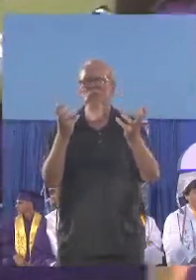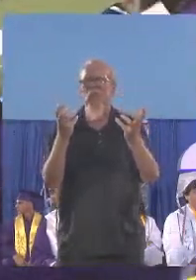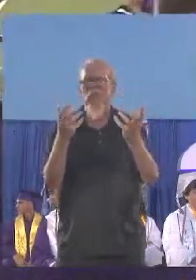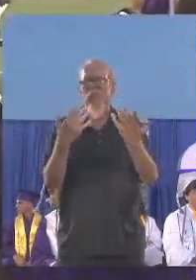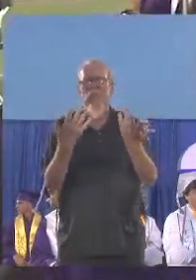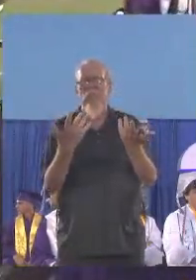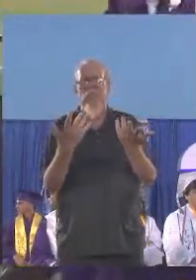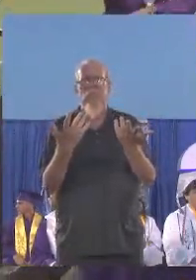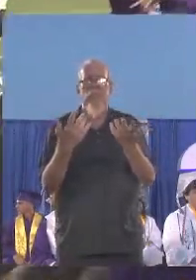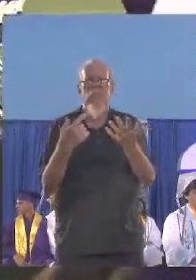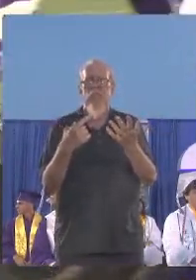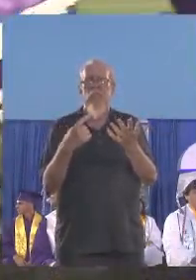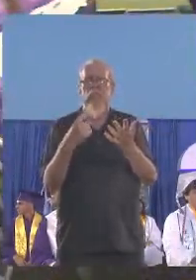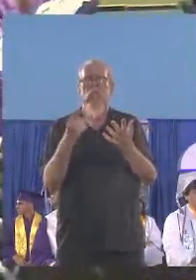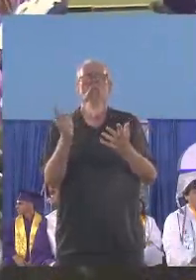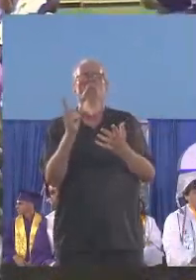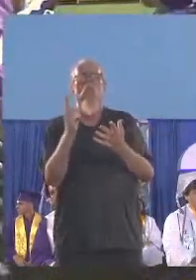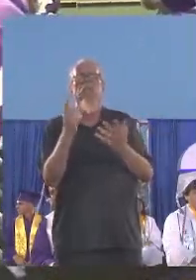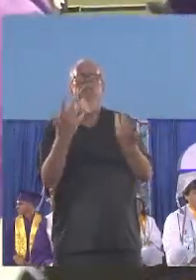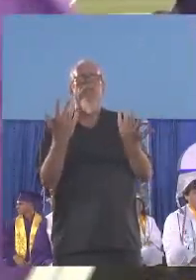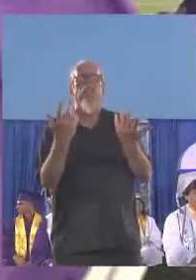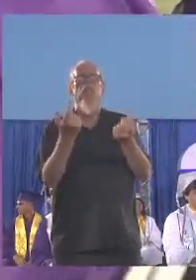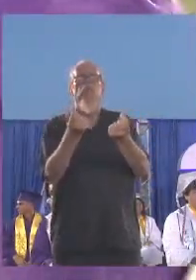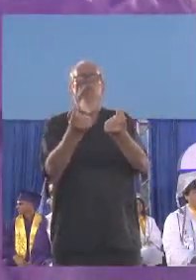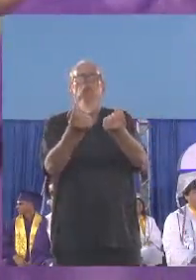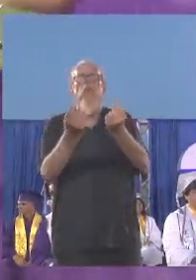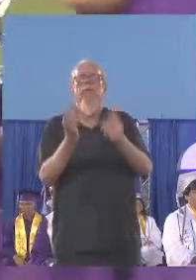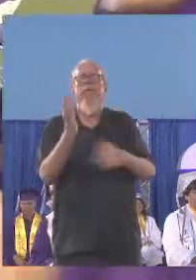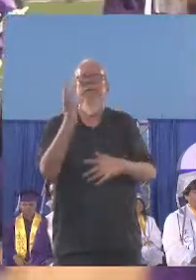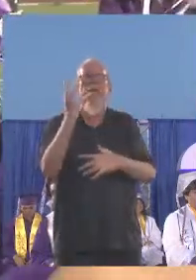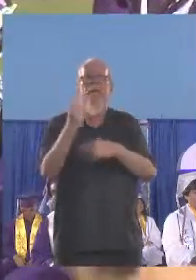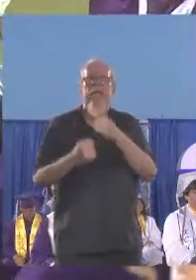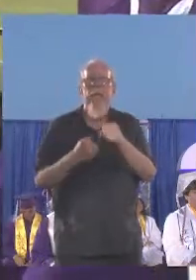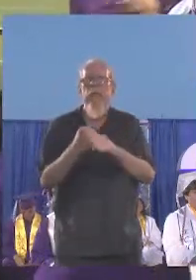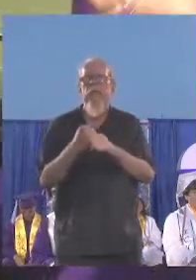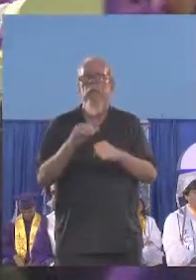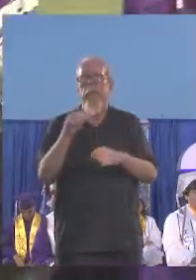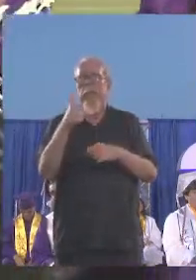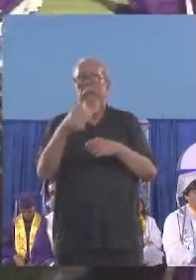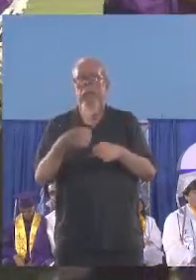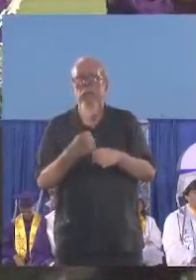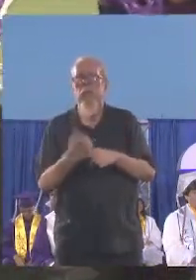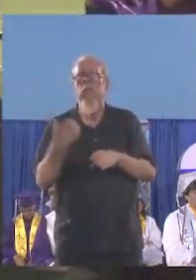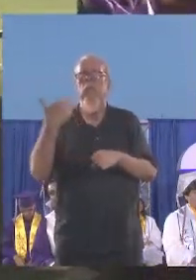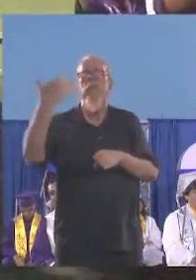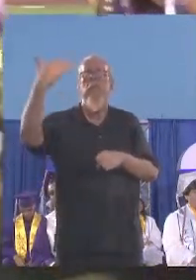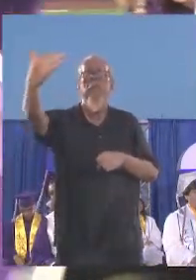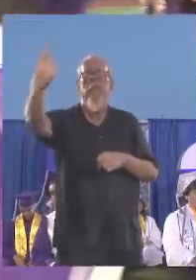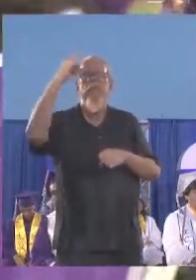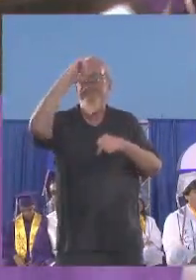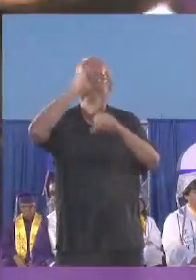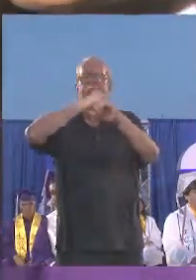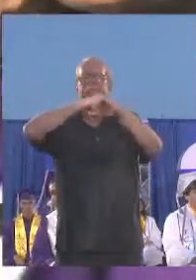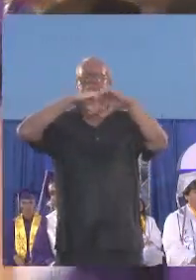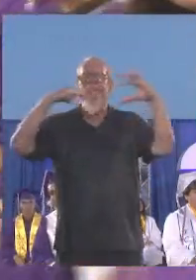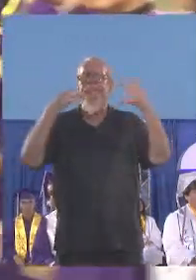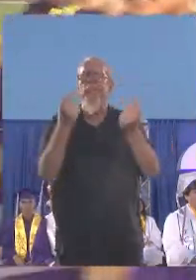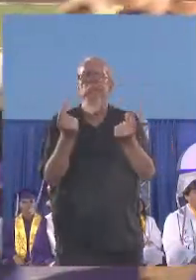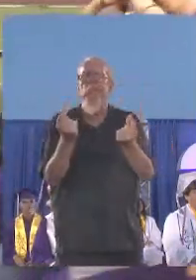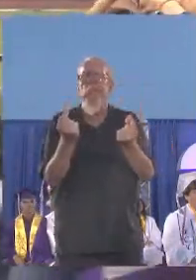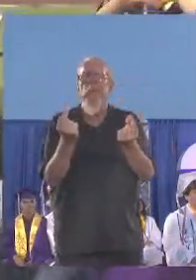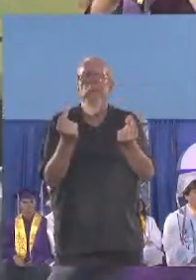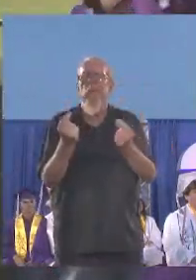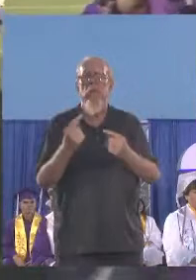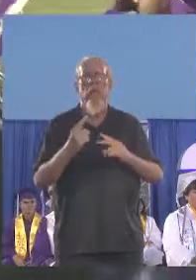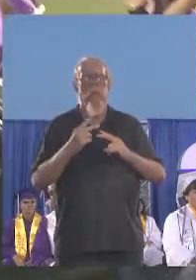Where do you want to be in 5 or even 10 years from now? Then ask yourself, am I on